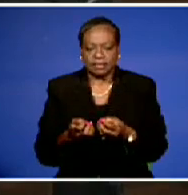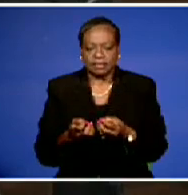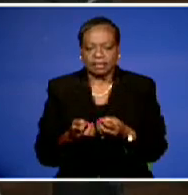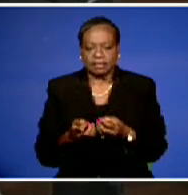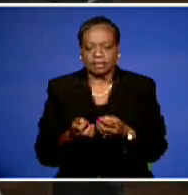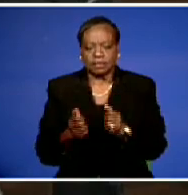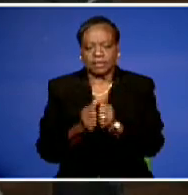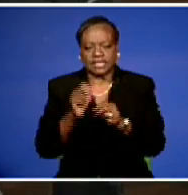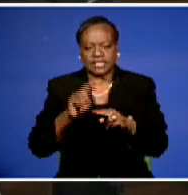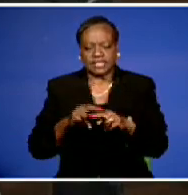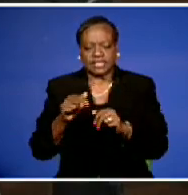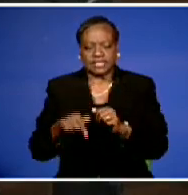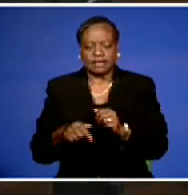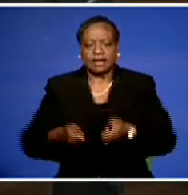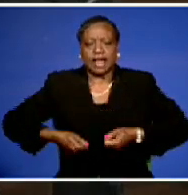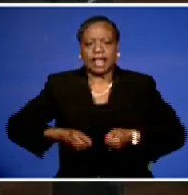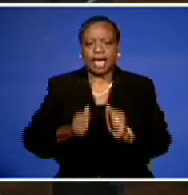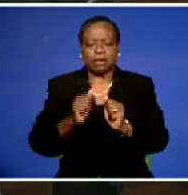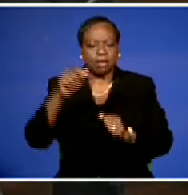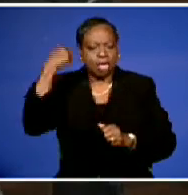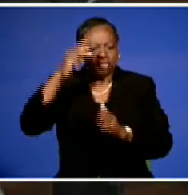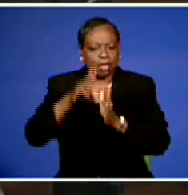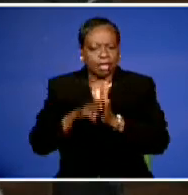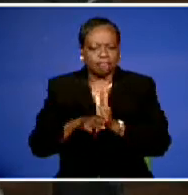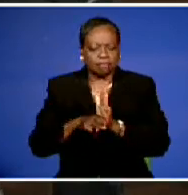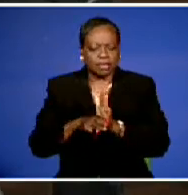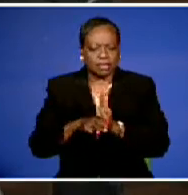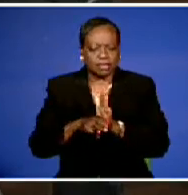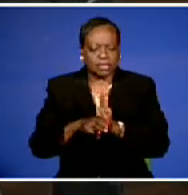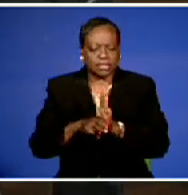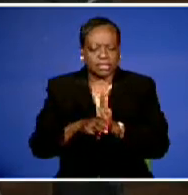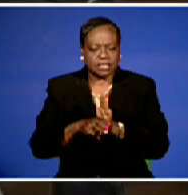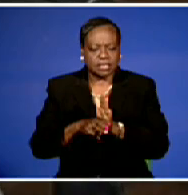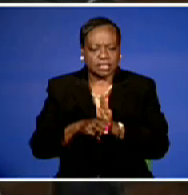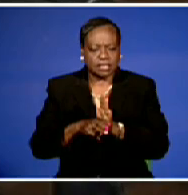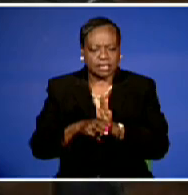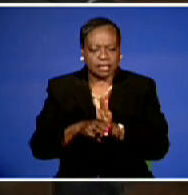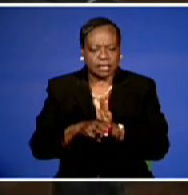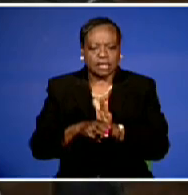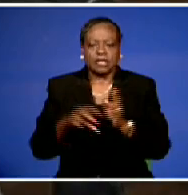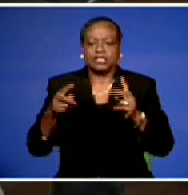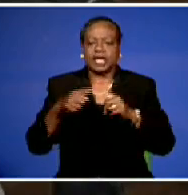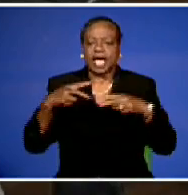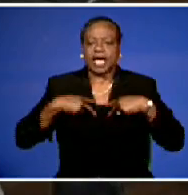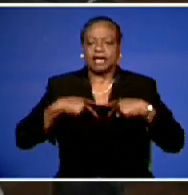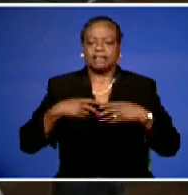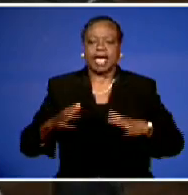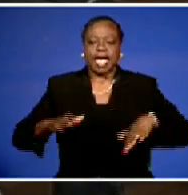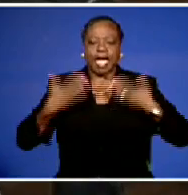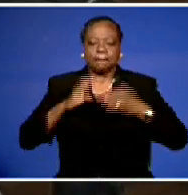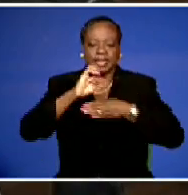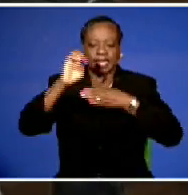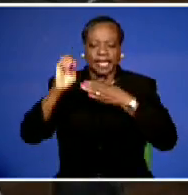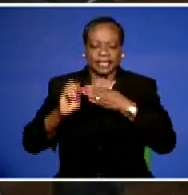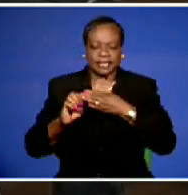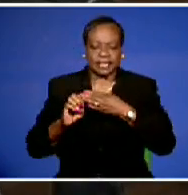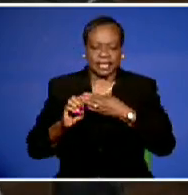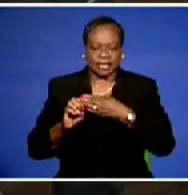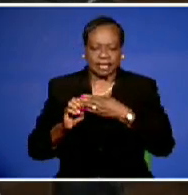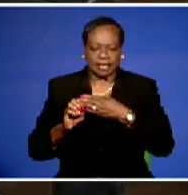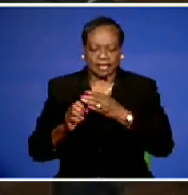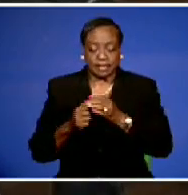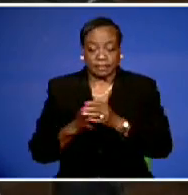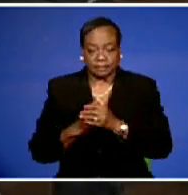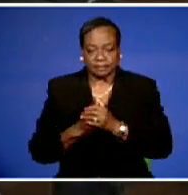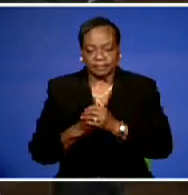town, and allow the government, Damien, to have a happy ending, and them to live in a better